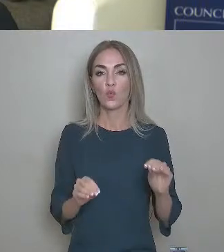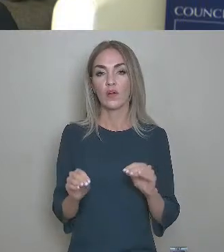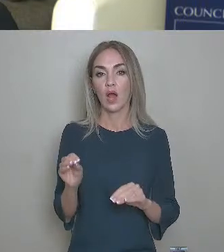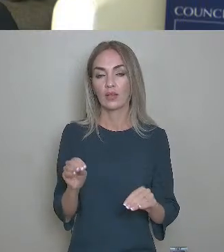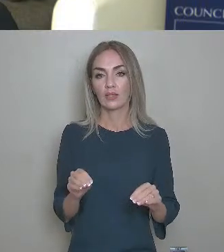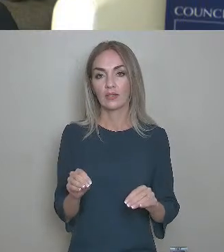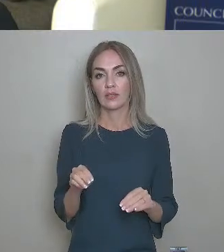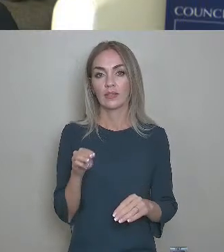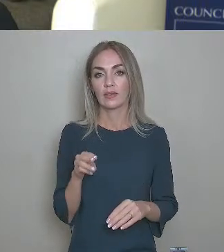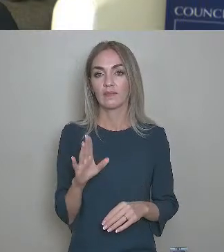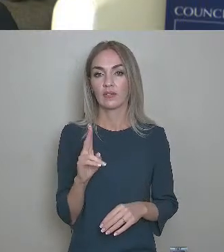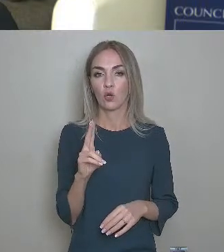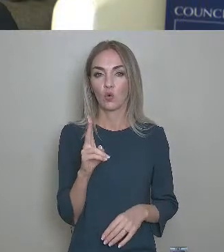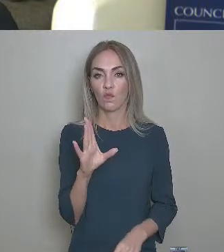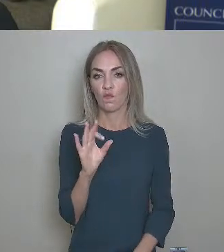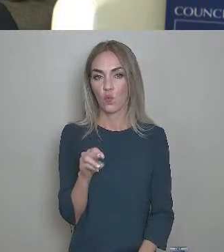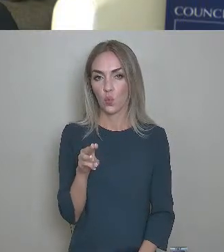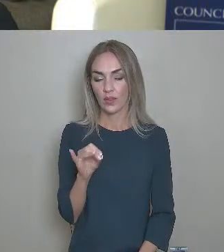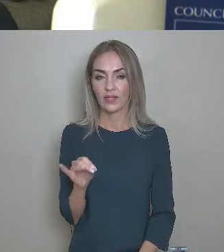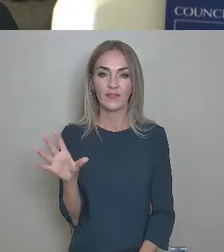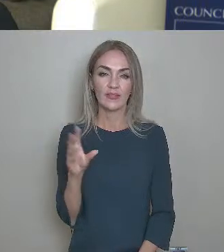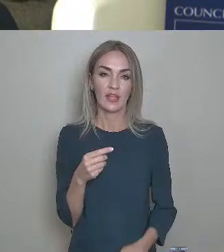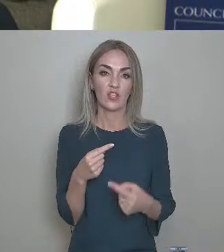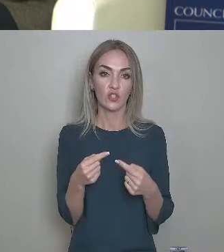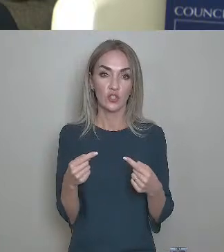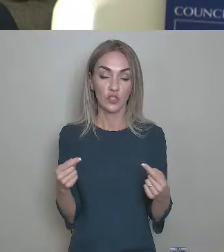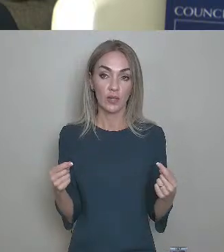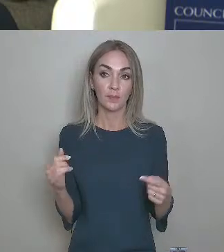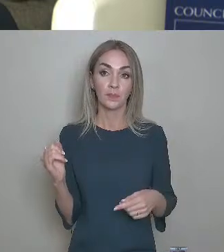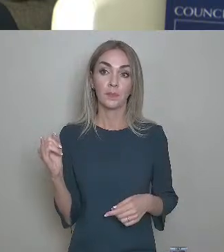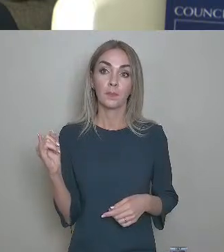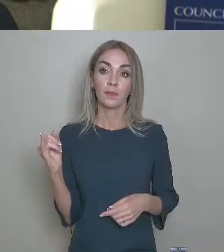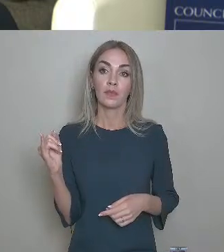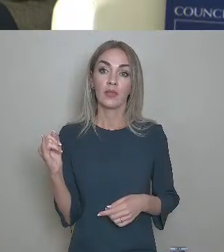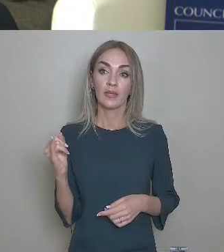possibility of set up the